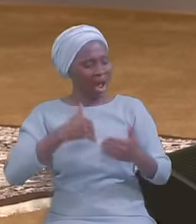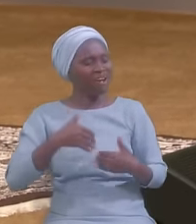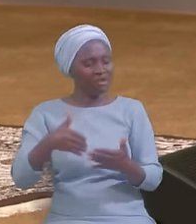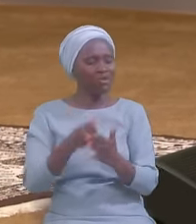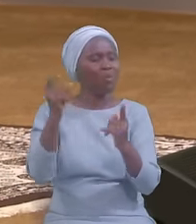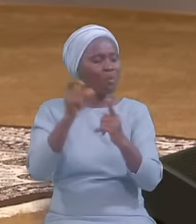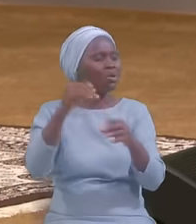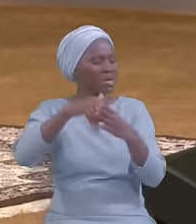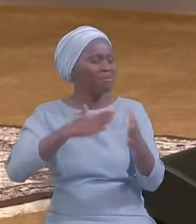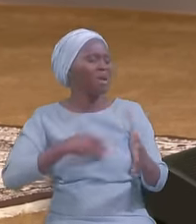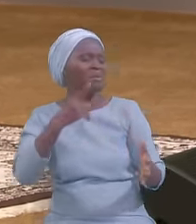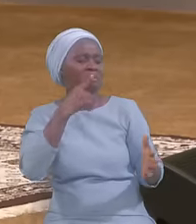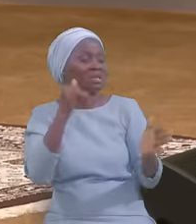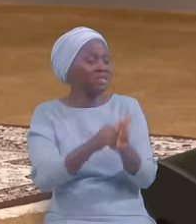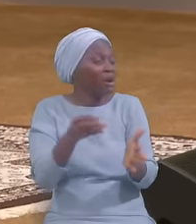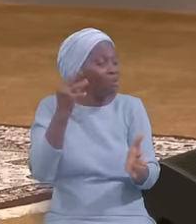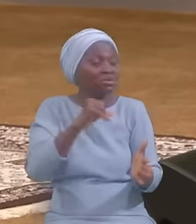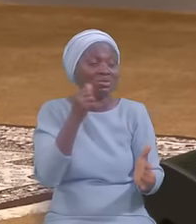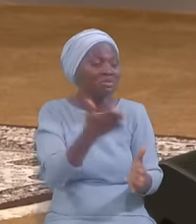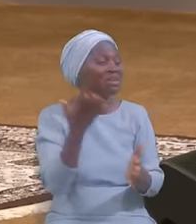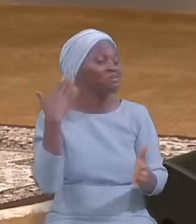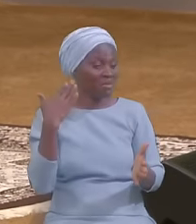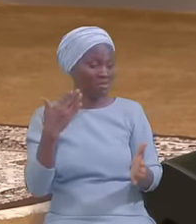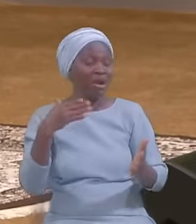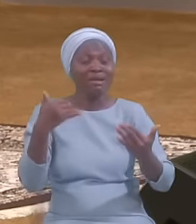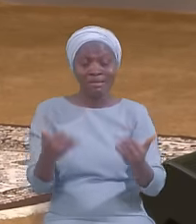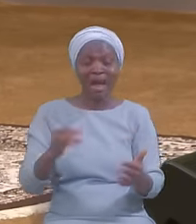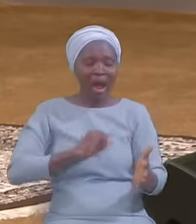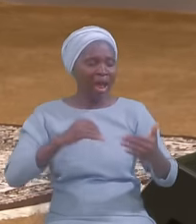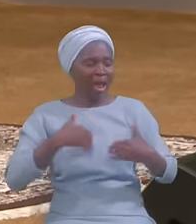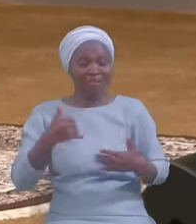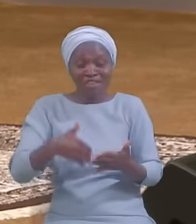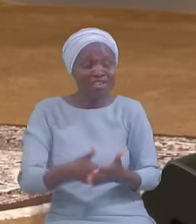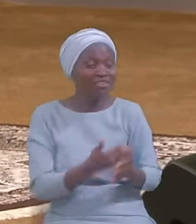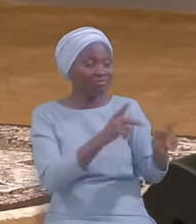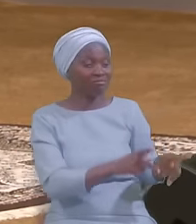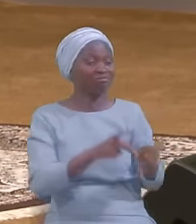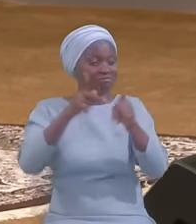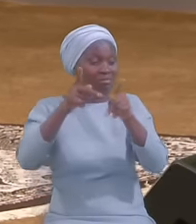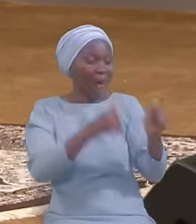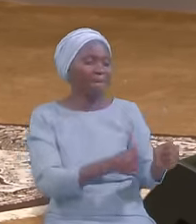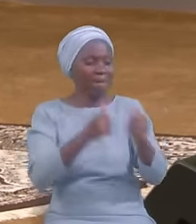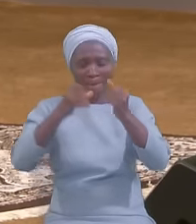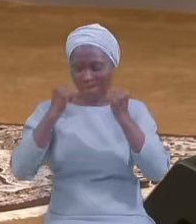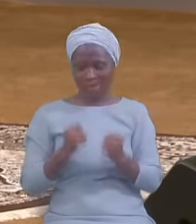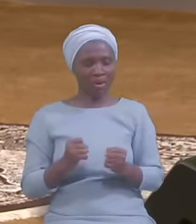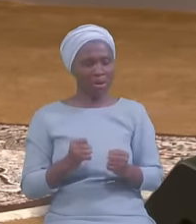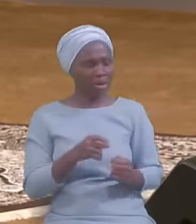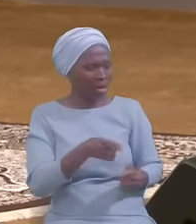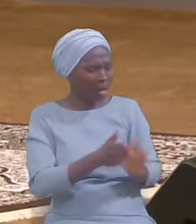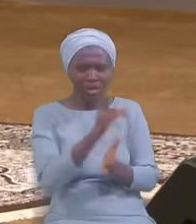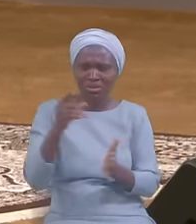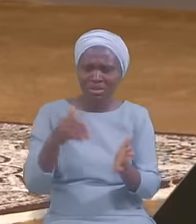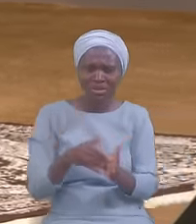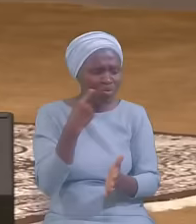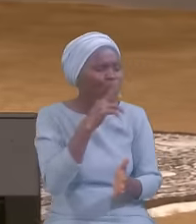my mouth that was not there before. I have a new position, a new power. Who are you? I'm a